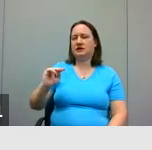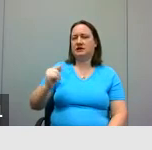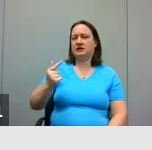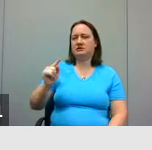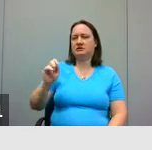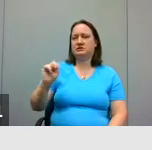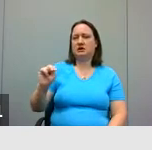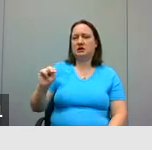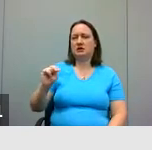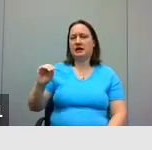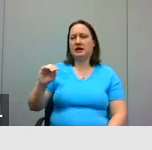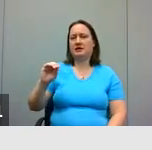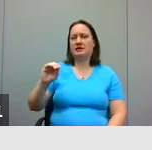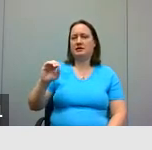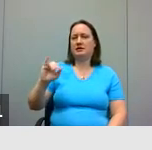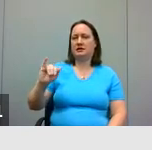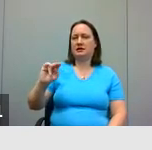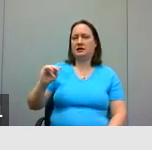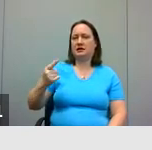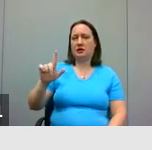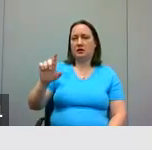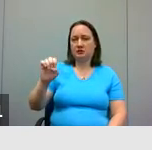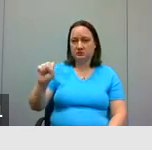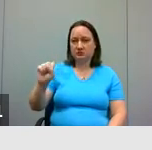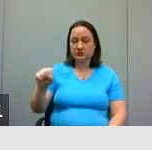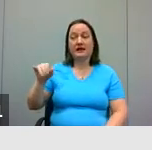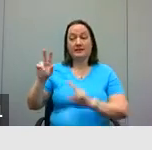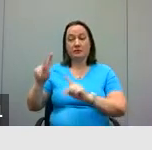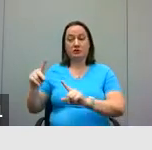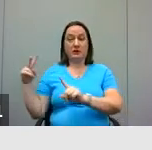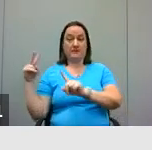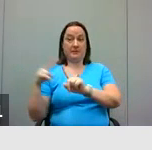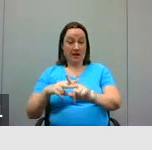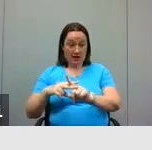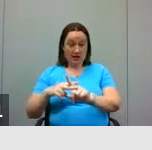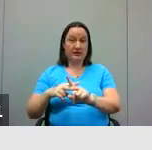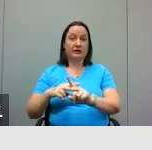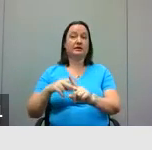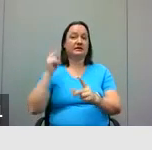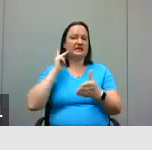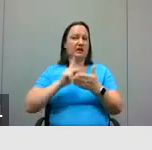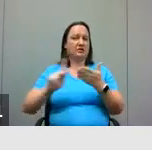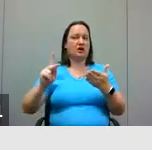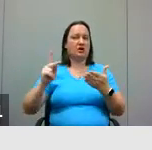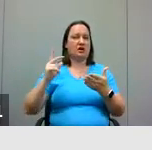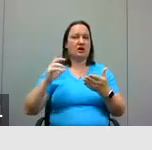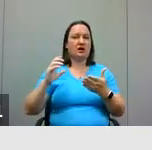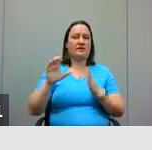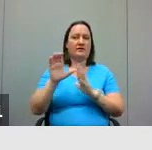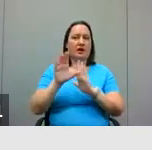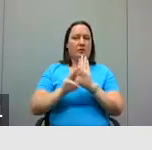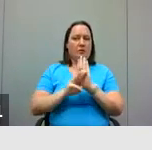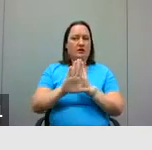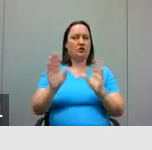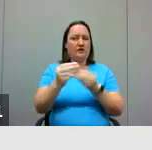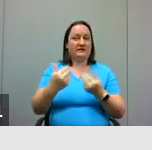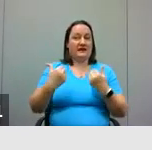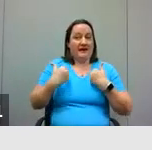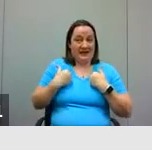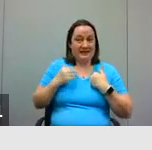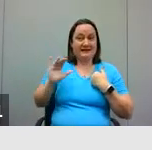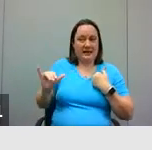has applied. That application has hit the Secretary of the Commonwealth's office. So I'm hoping to hear more really soon,